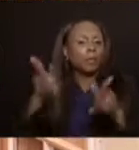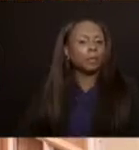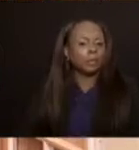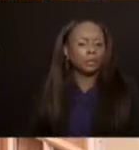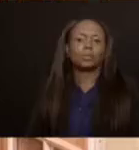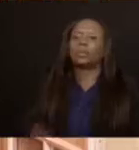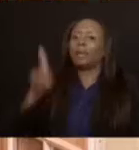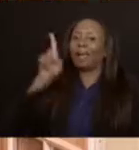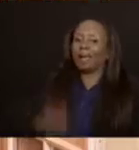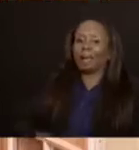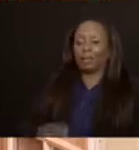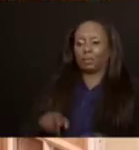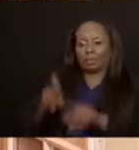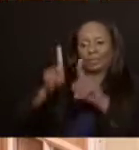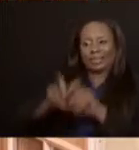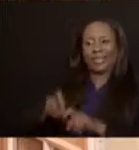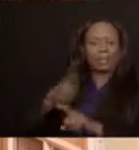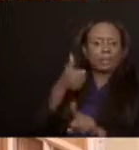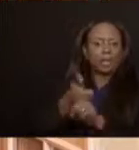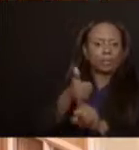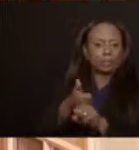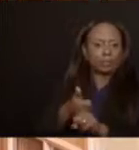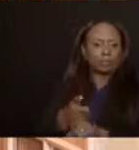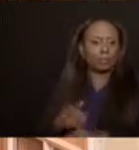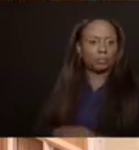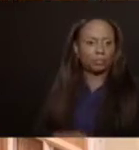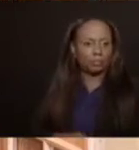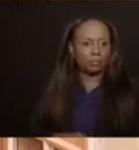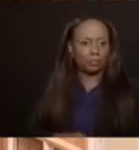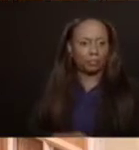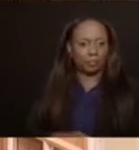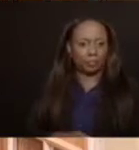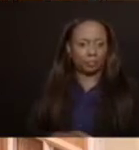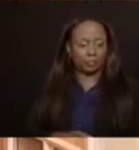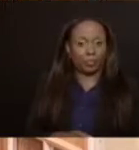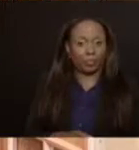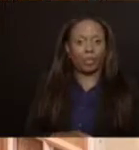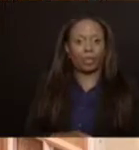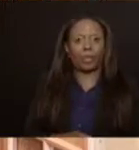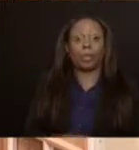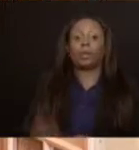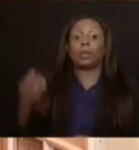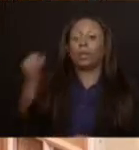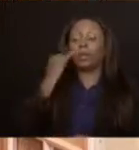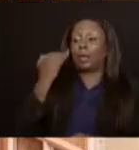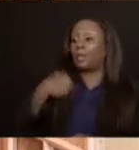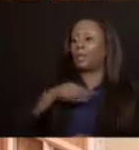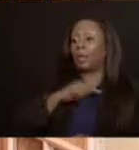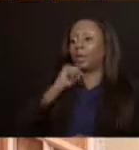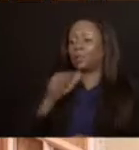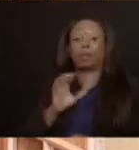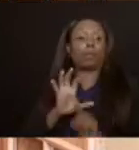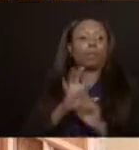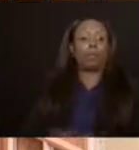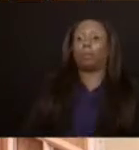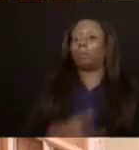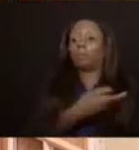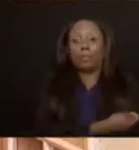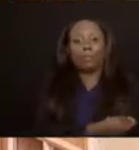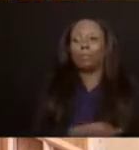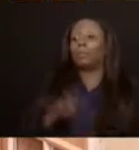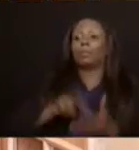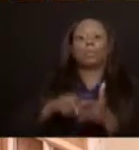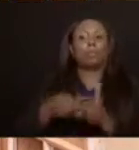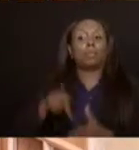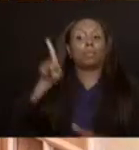you. And this needs to be the standard. If you're not going to mandate vaccines, you have to mandate a safe environment.